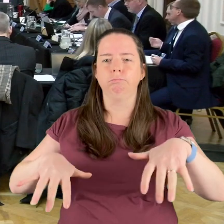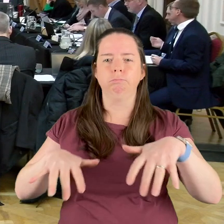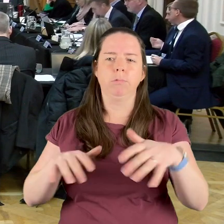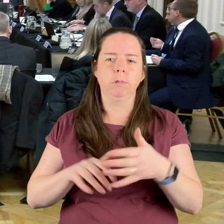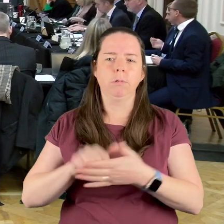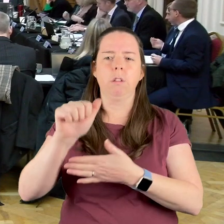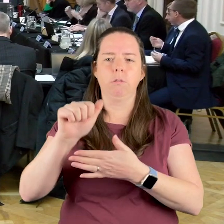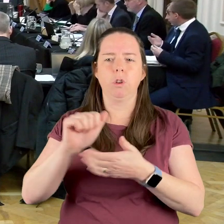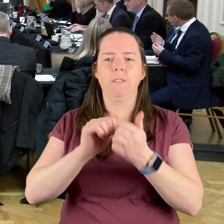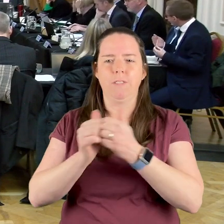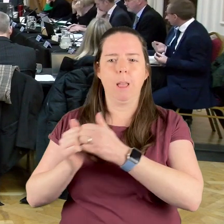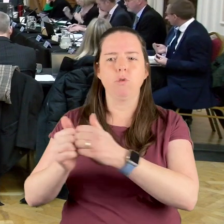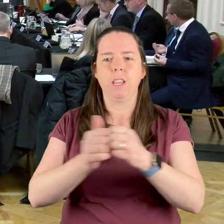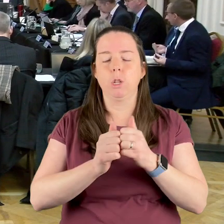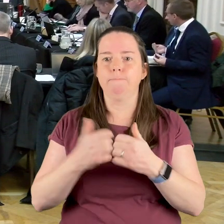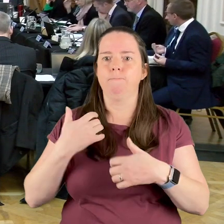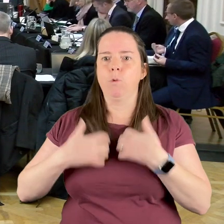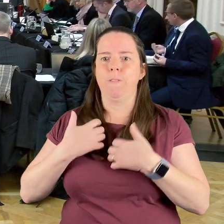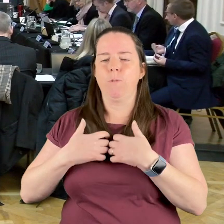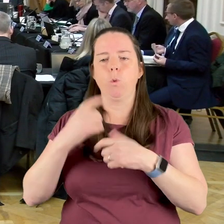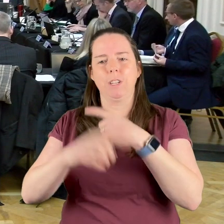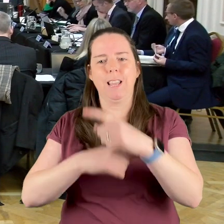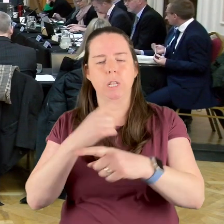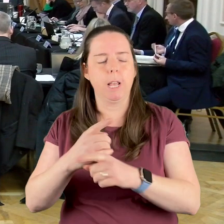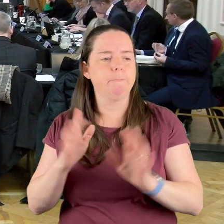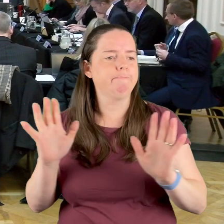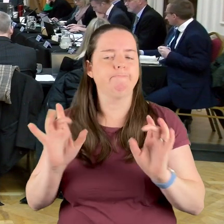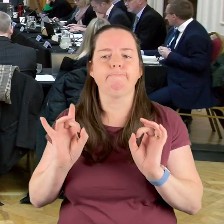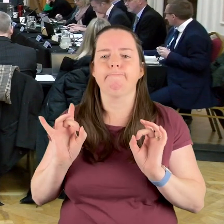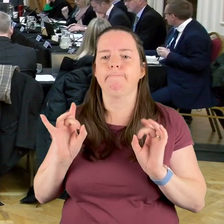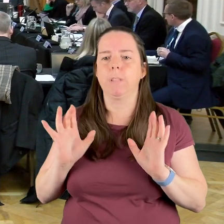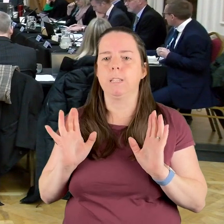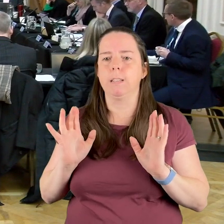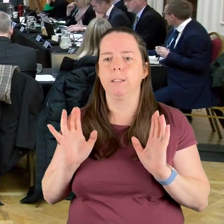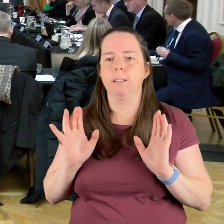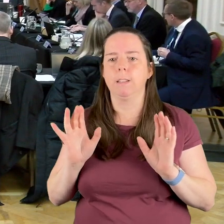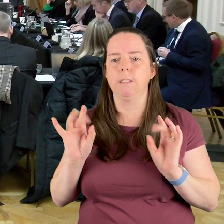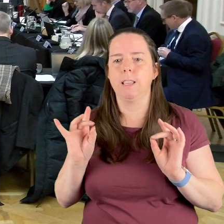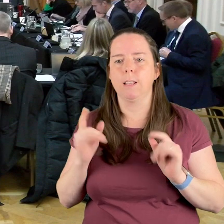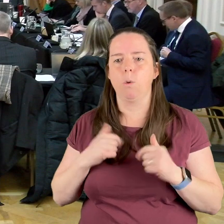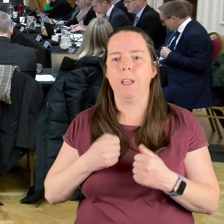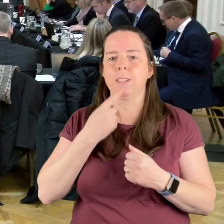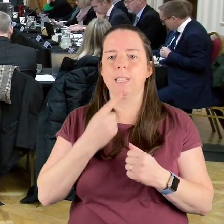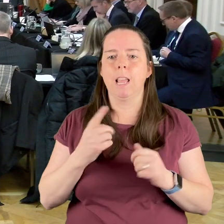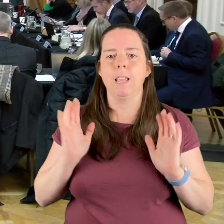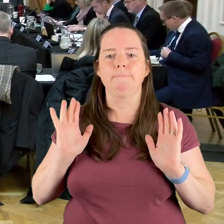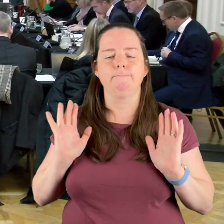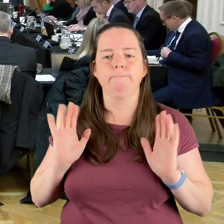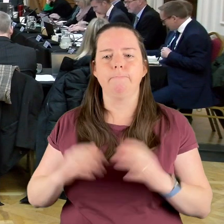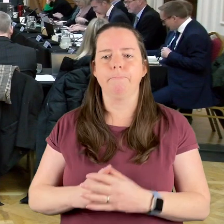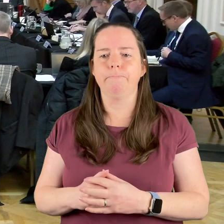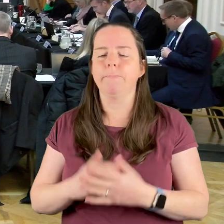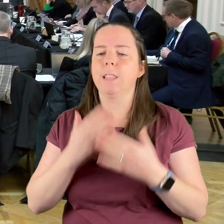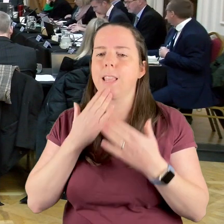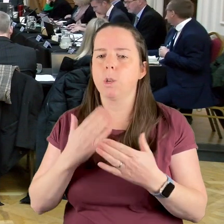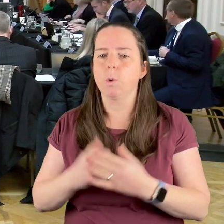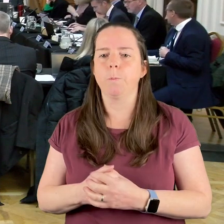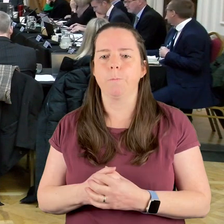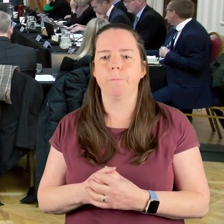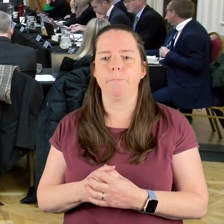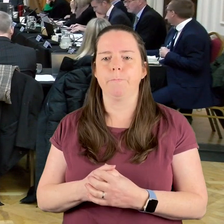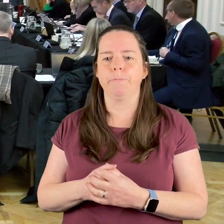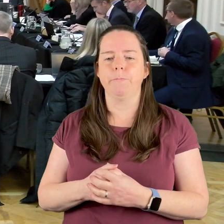right through the chief execs to the individual organisations. And And yeah, we're looking forward to next year.